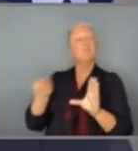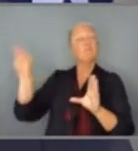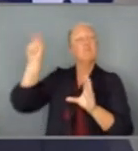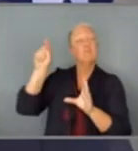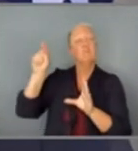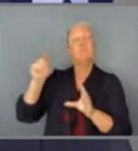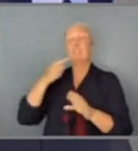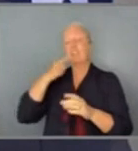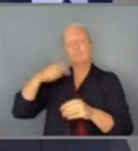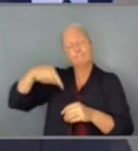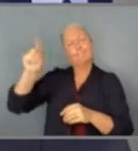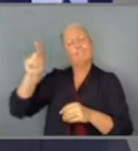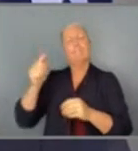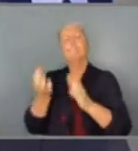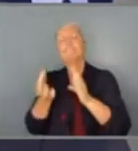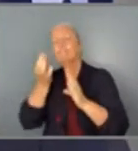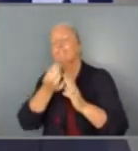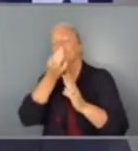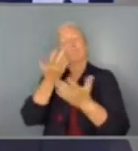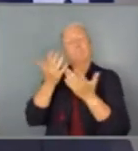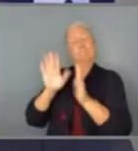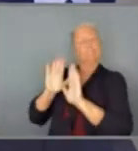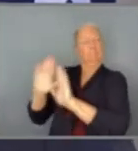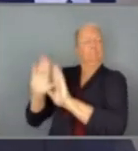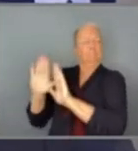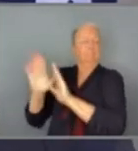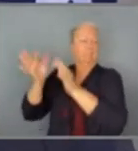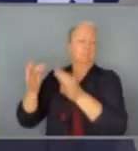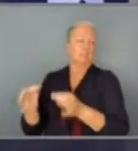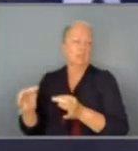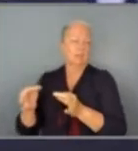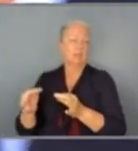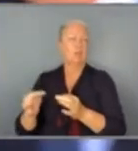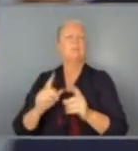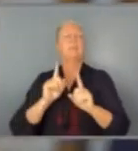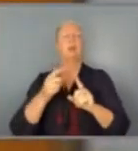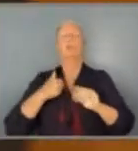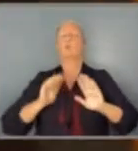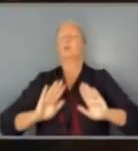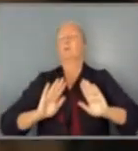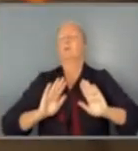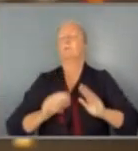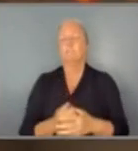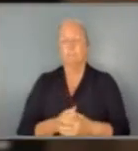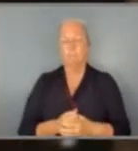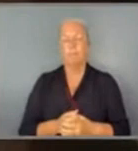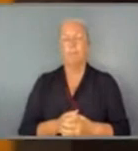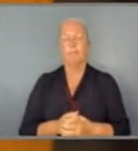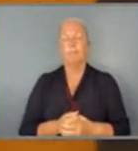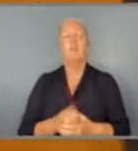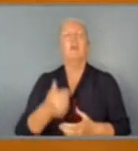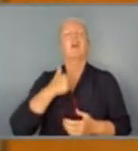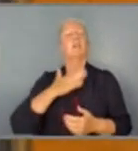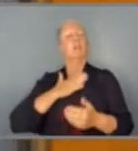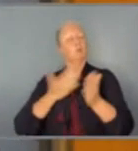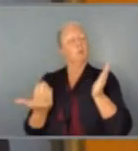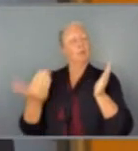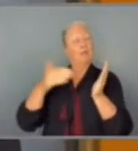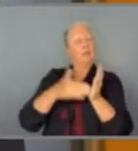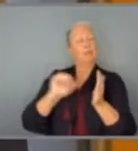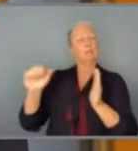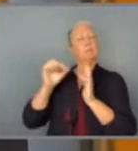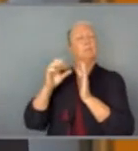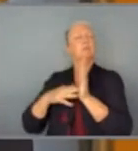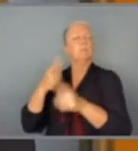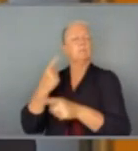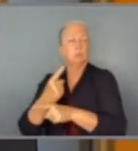to support any decision that they may take. So just to back that in, I think we've got, as the PM mentioned, there's 3